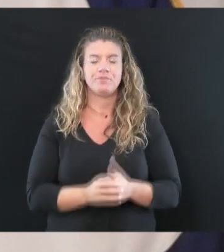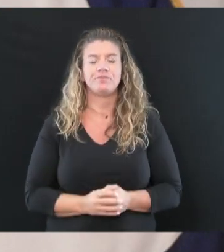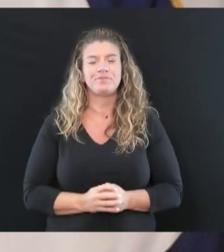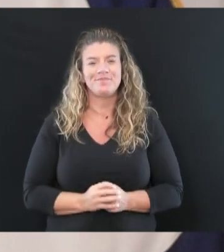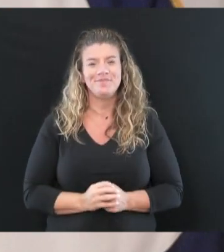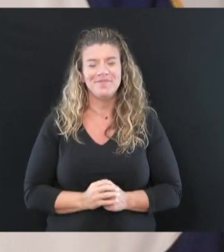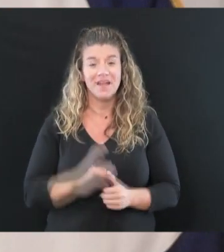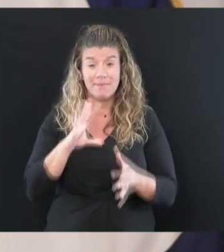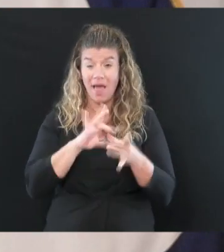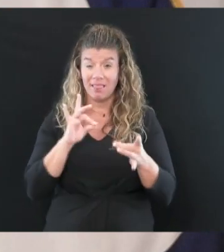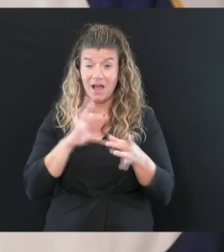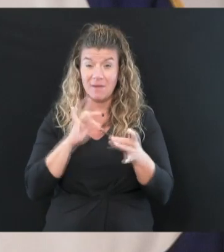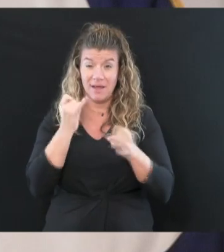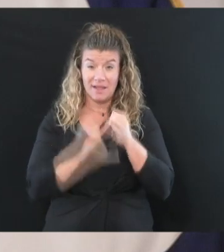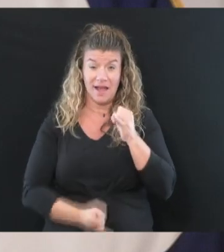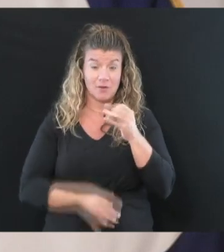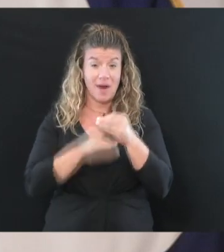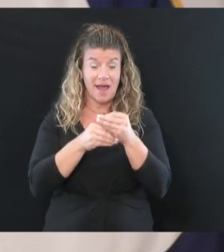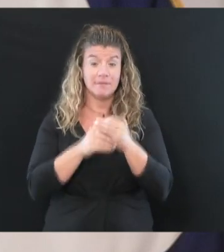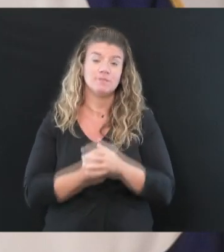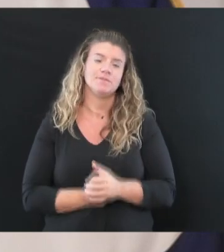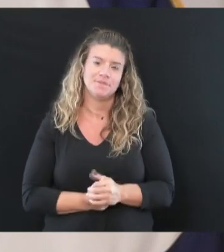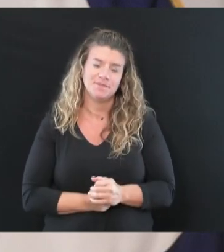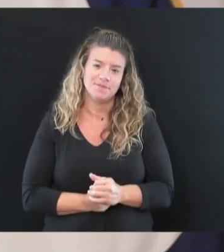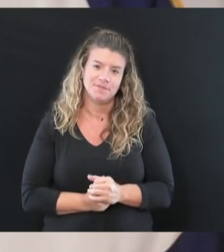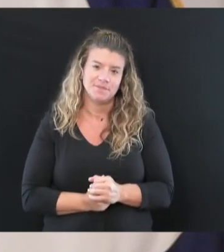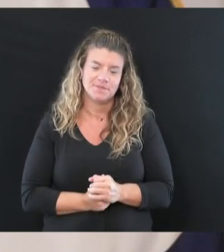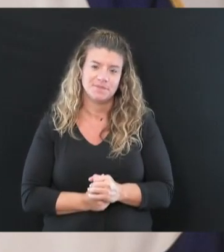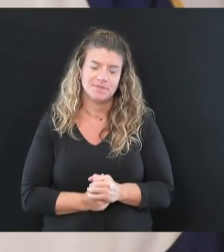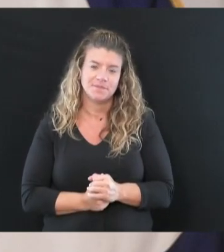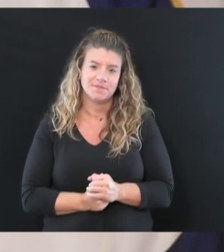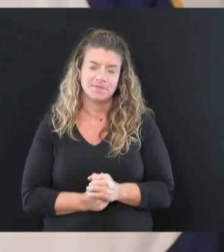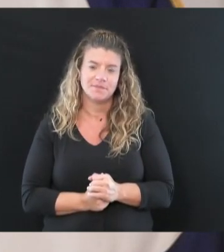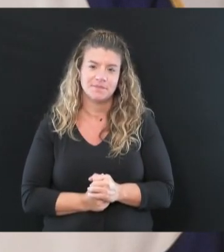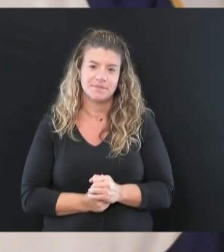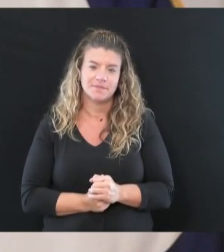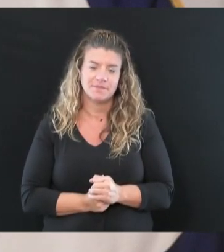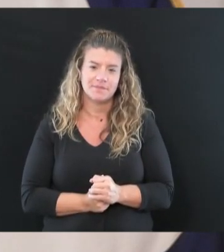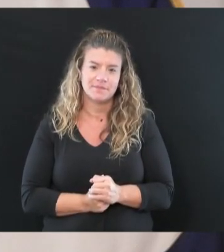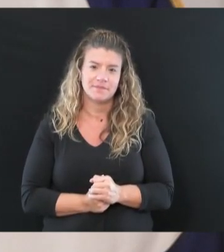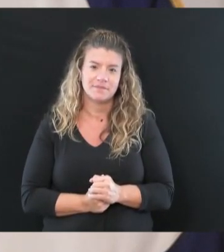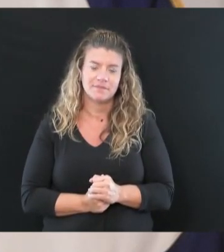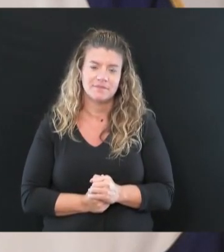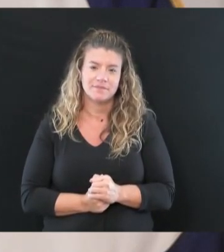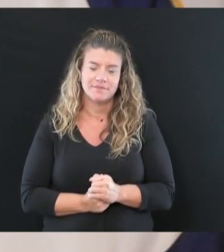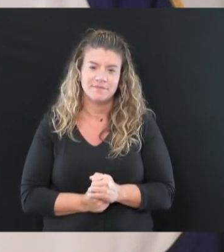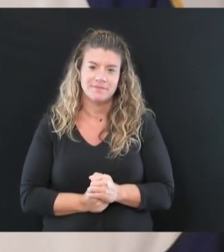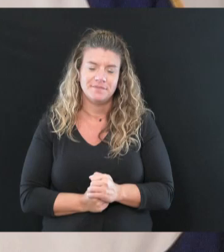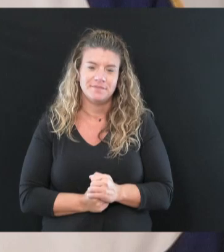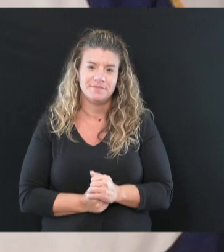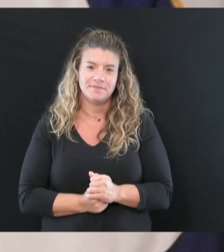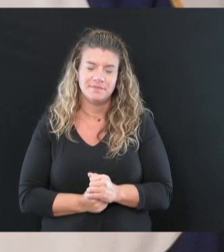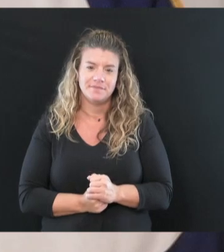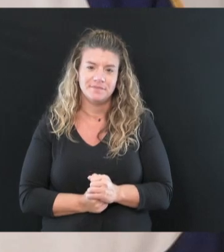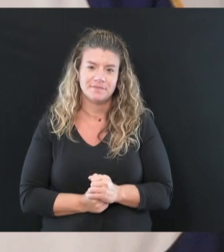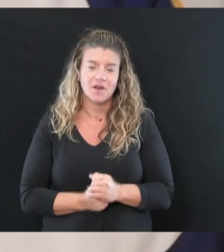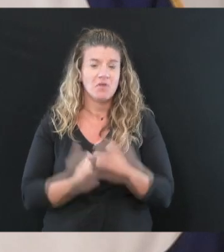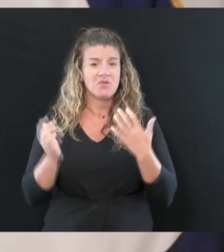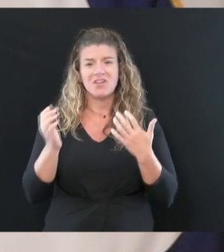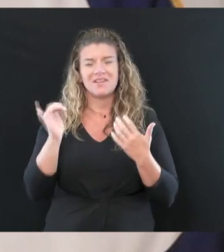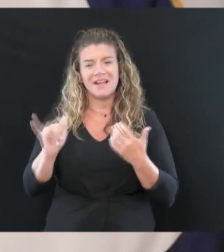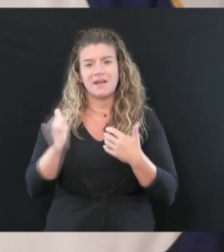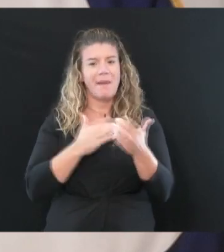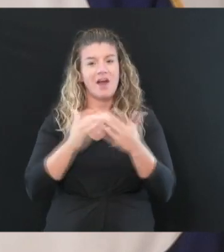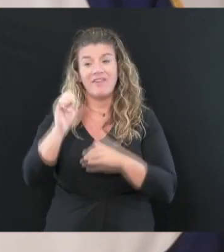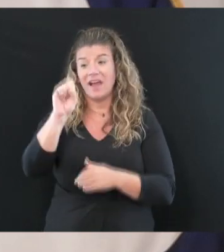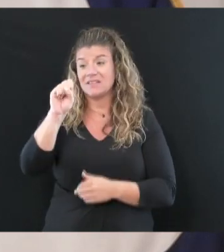thing I'd say is just this too. You know, whether it be the SSAC, you know, our medical